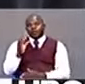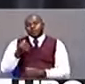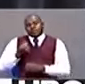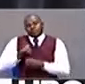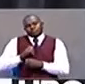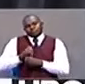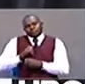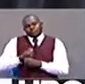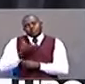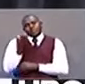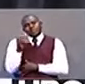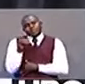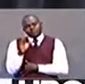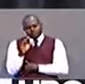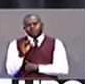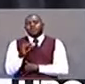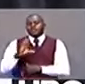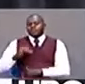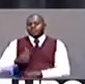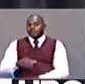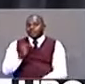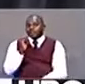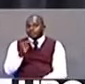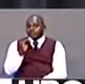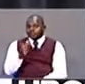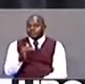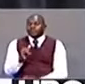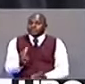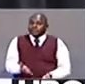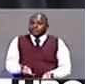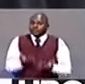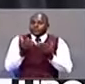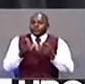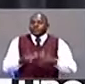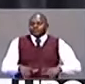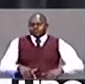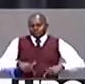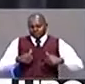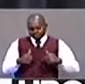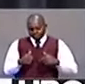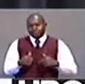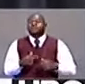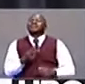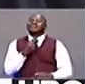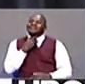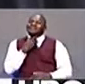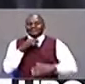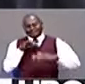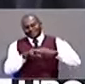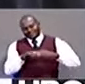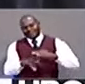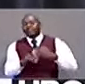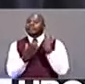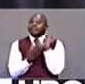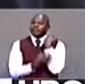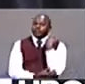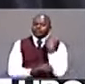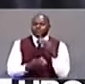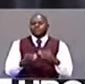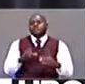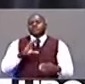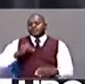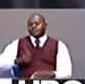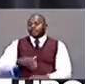worked so hard, Madam Speaker, to improve the life of the voiceless and the poor. And